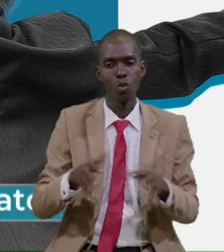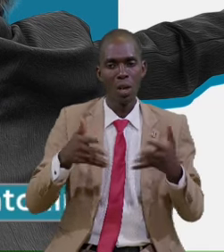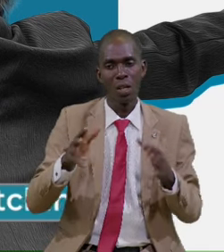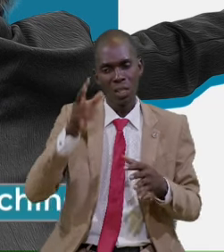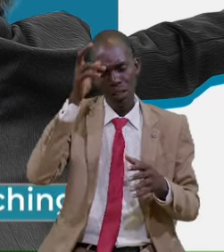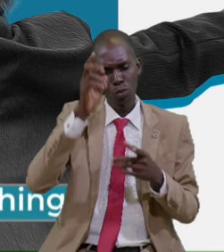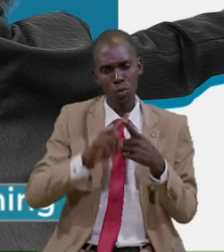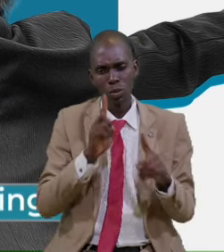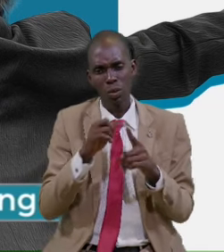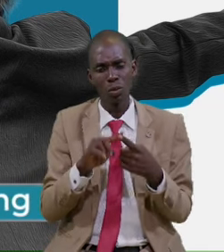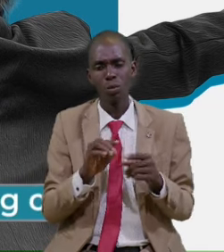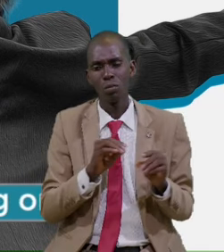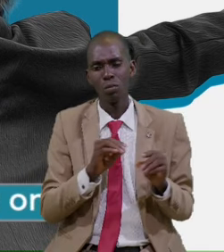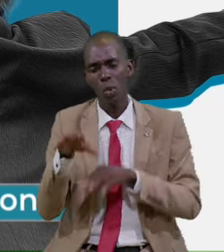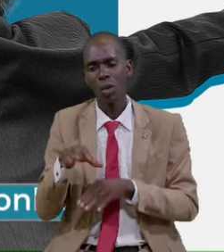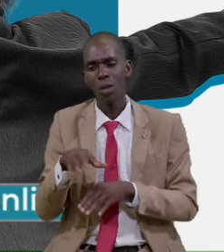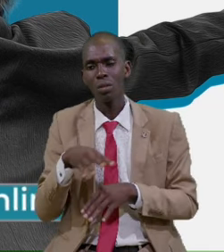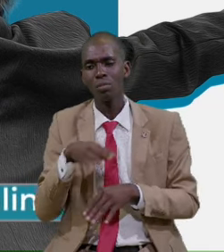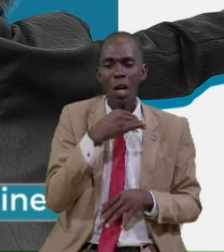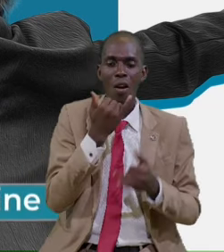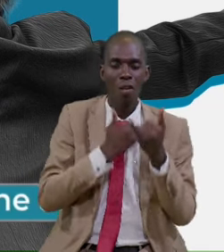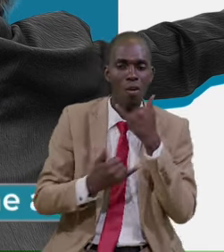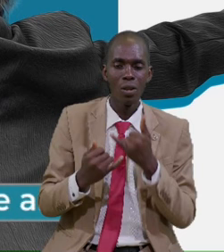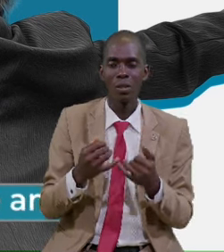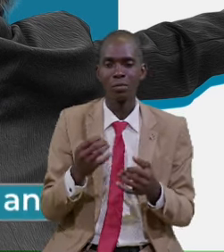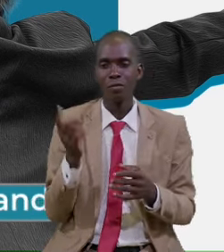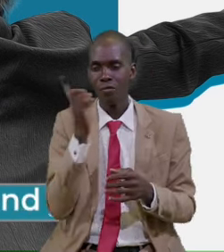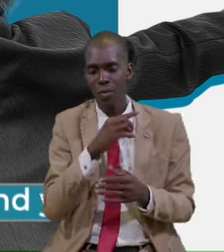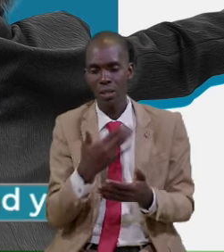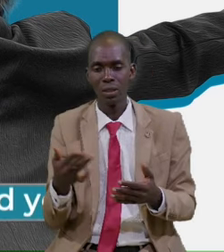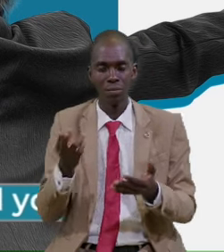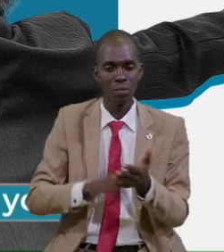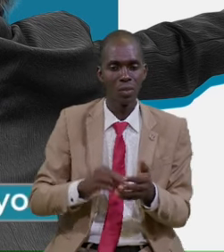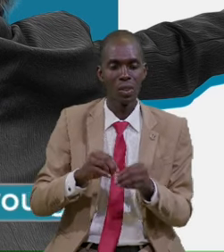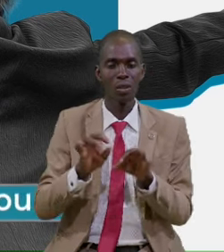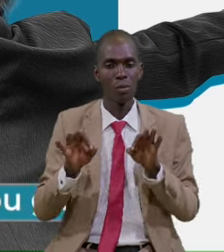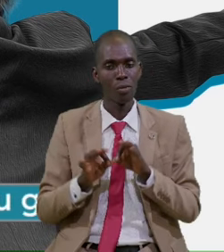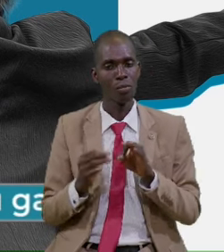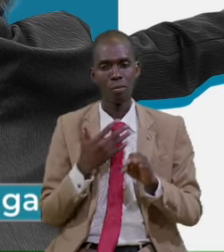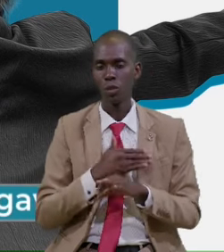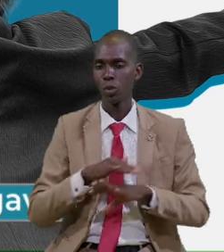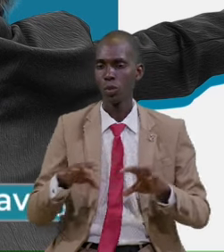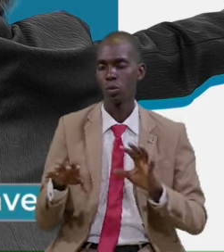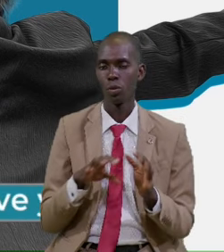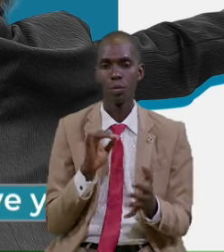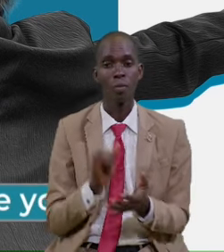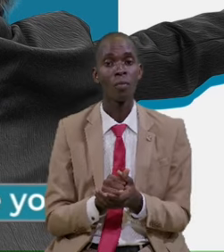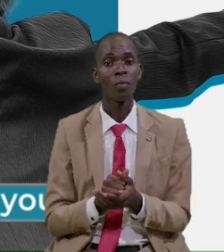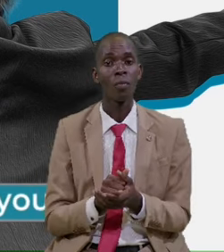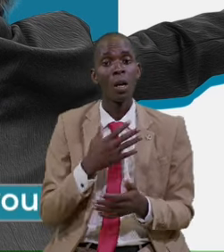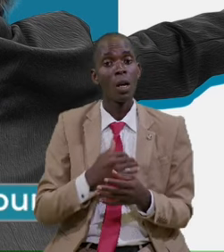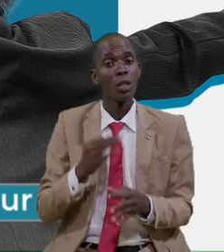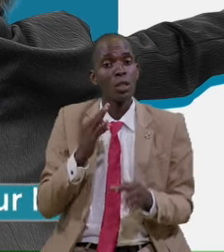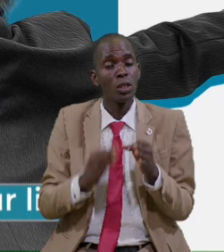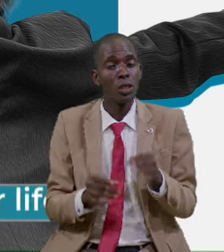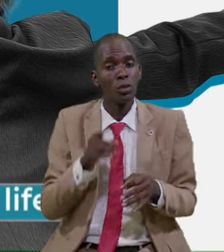the sons of God. Please make up your mind, even if you didn't stand up, and the Spirit of